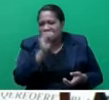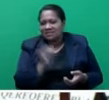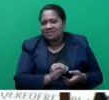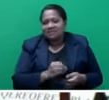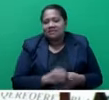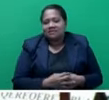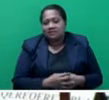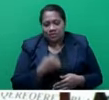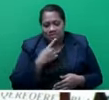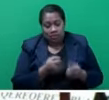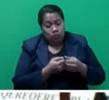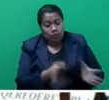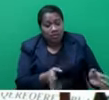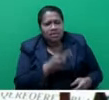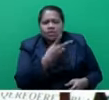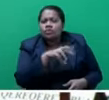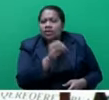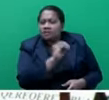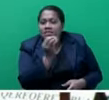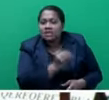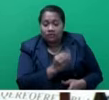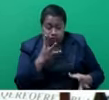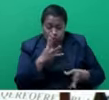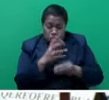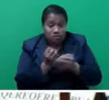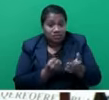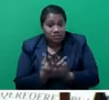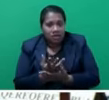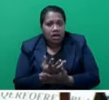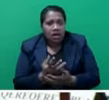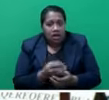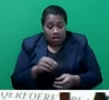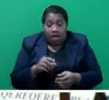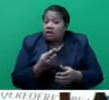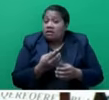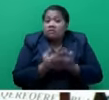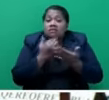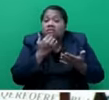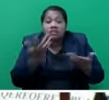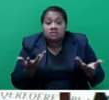that the wastage was 20% of the total expenditure. It would amount to, out of a $3.6 billion,